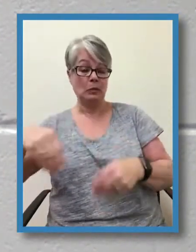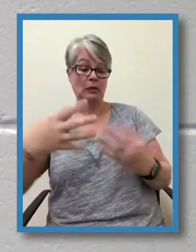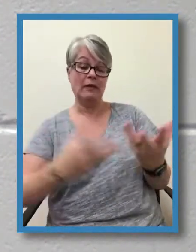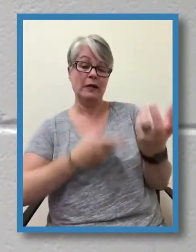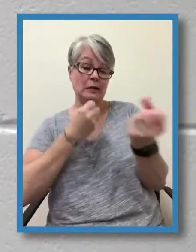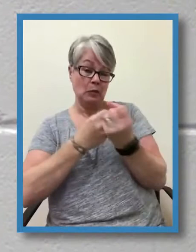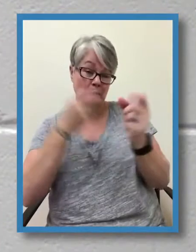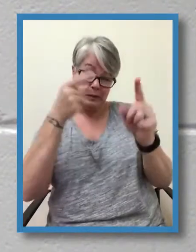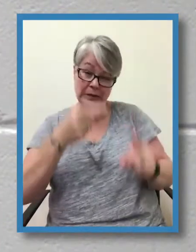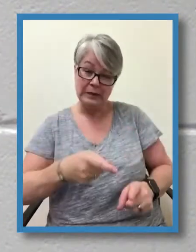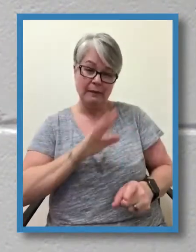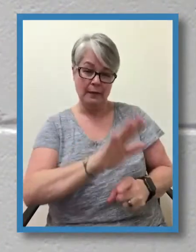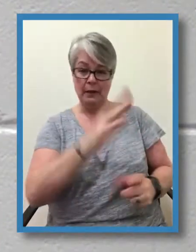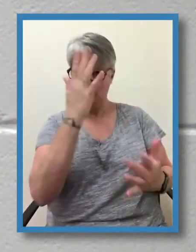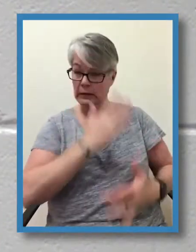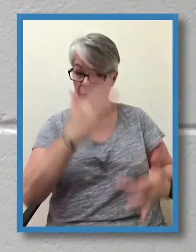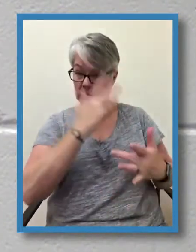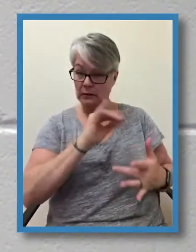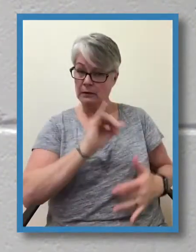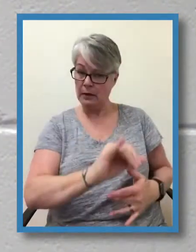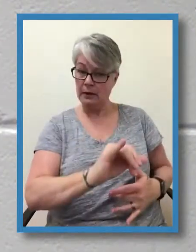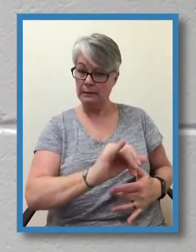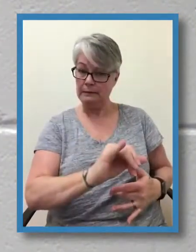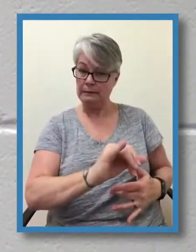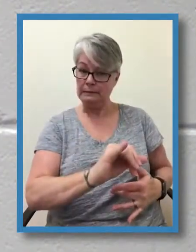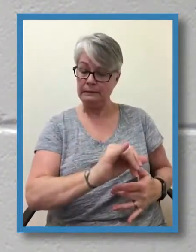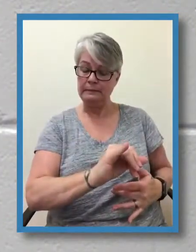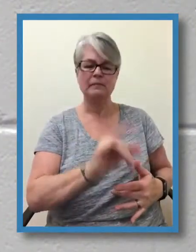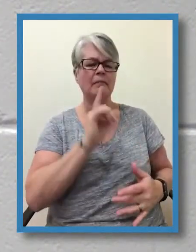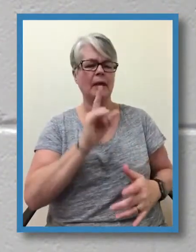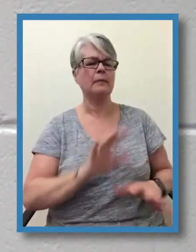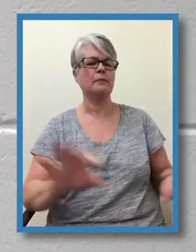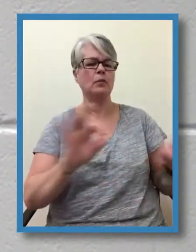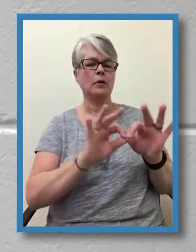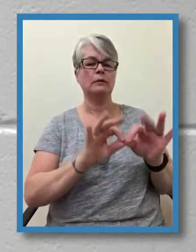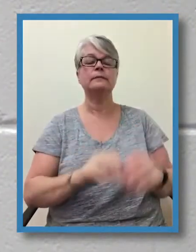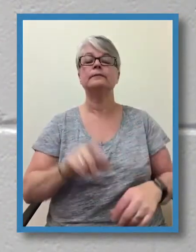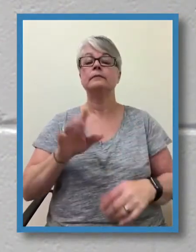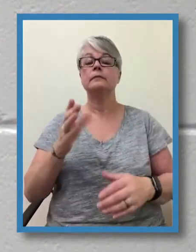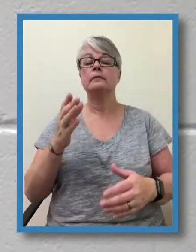end of the presentation to go and learn about what additional formal